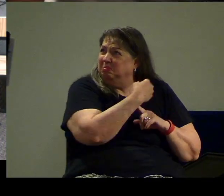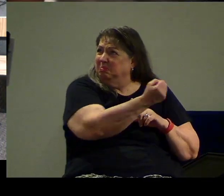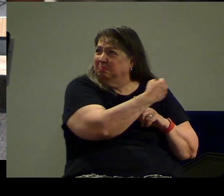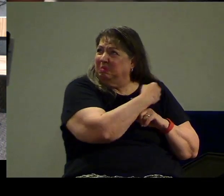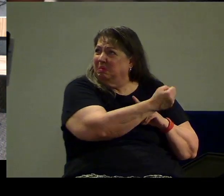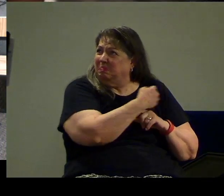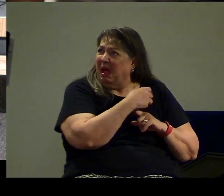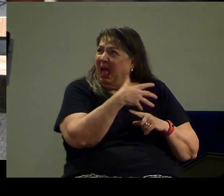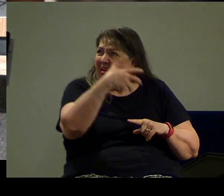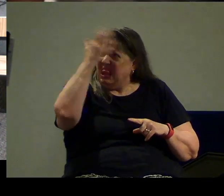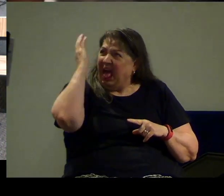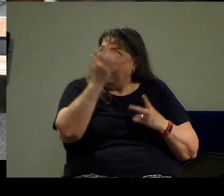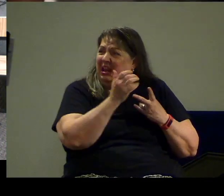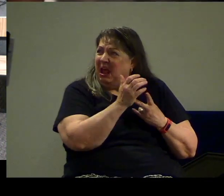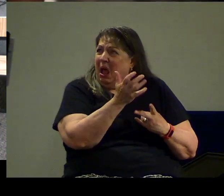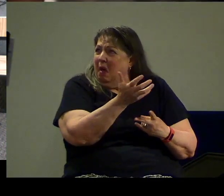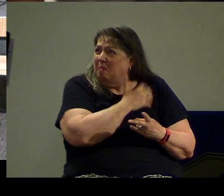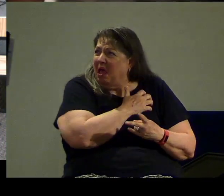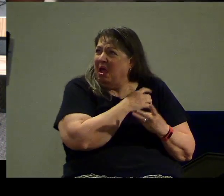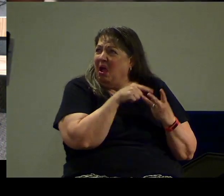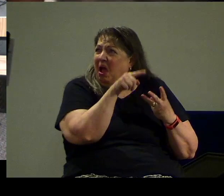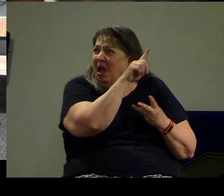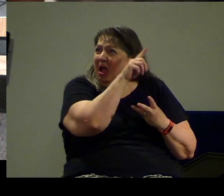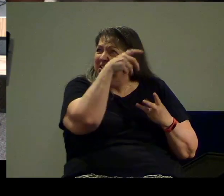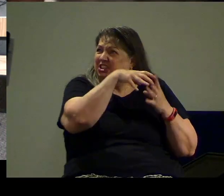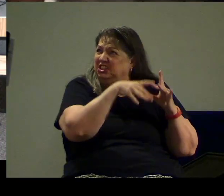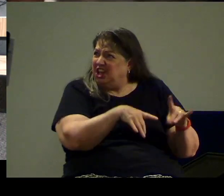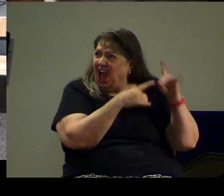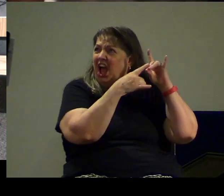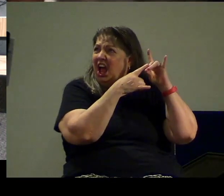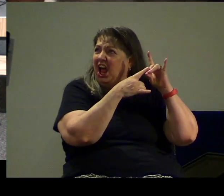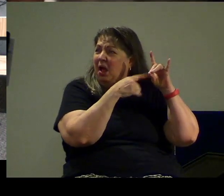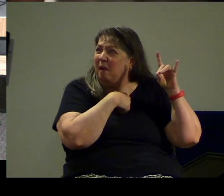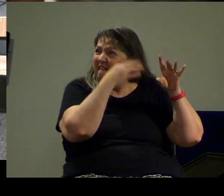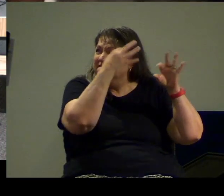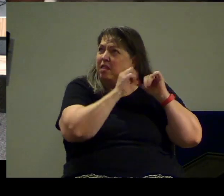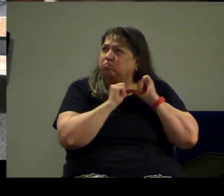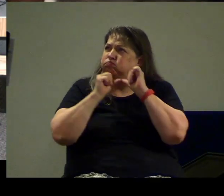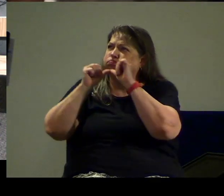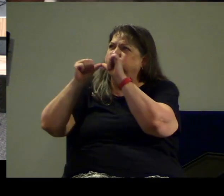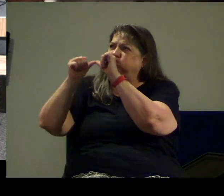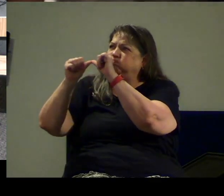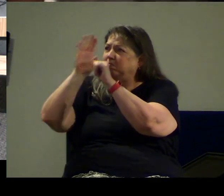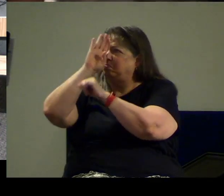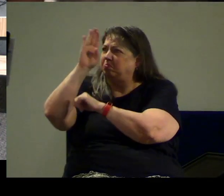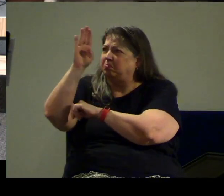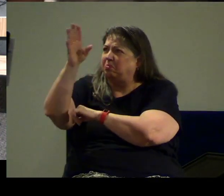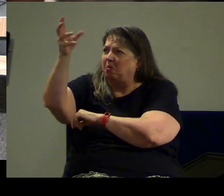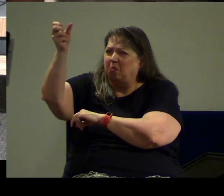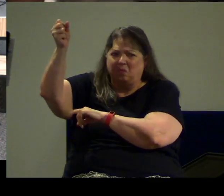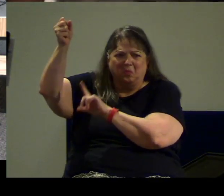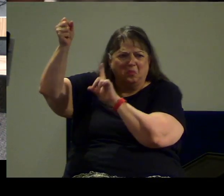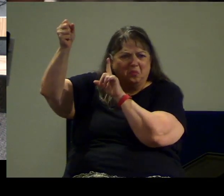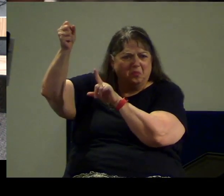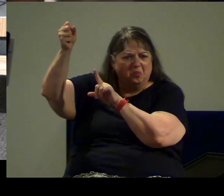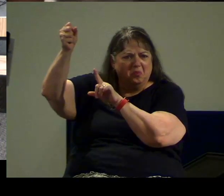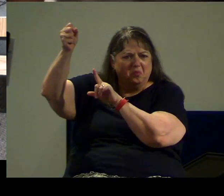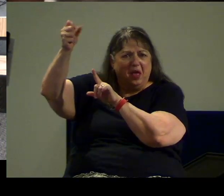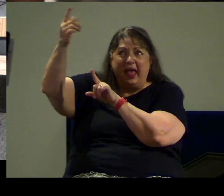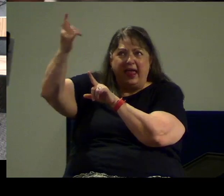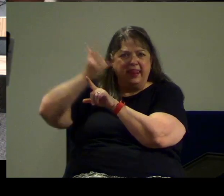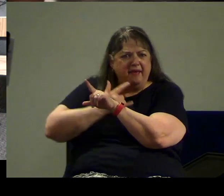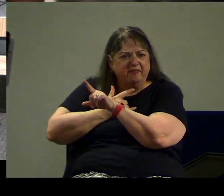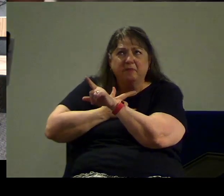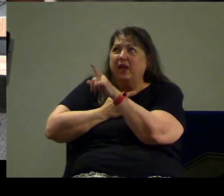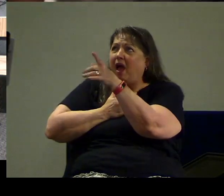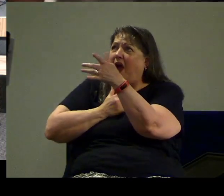a bear, a giant. My faith is not going to fail. I have faith in God who loves me and